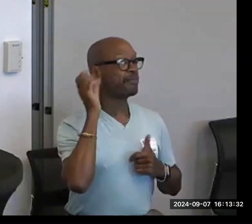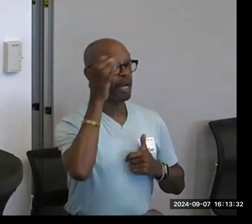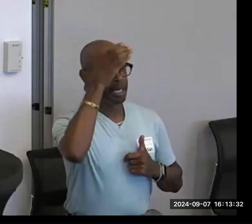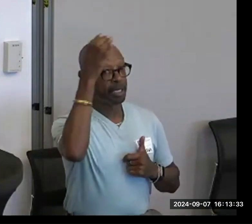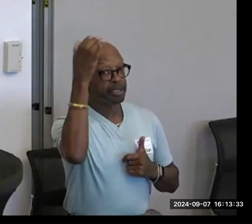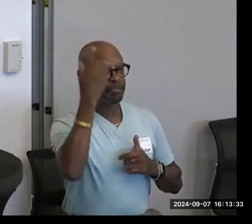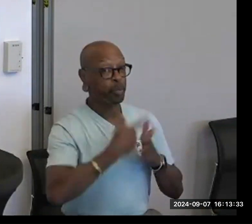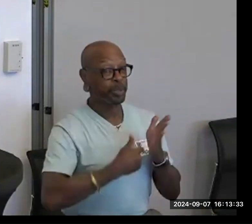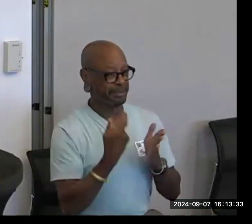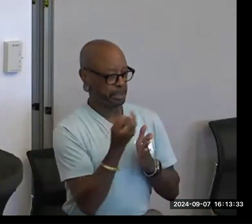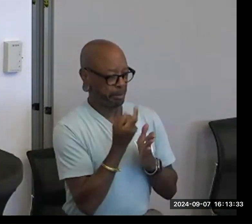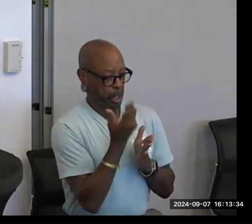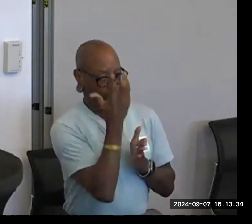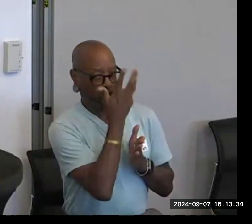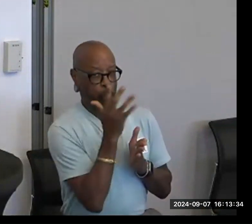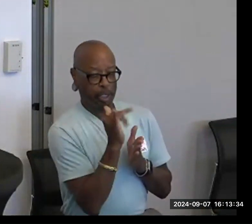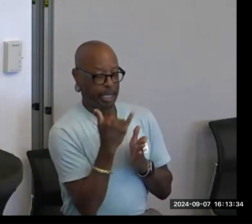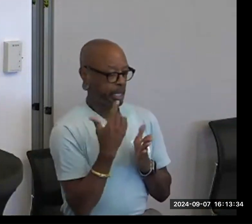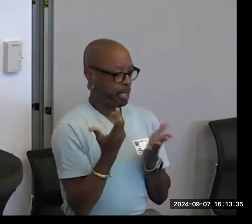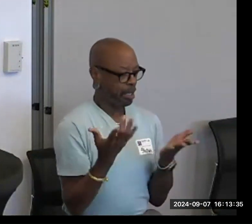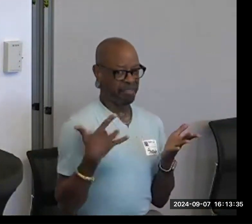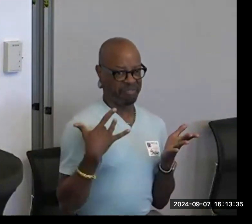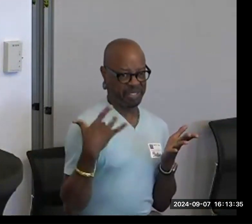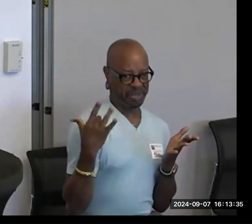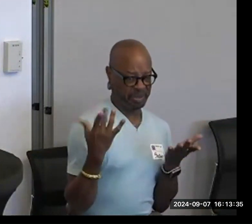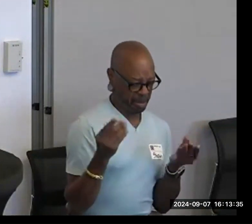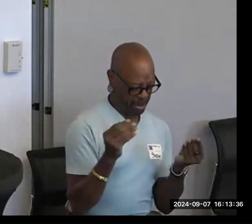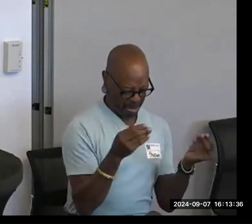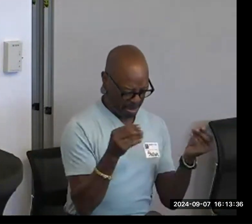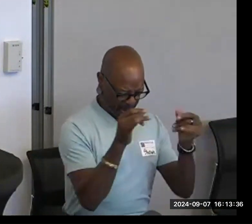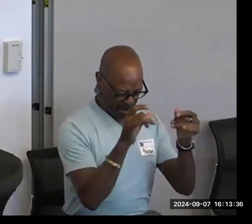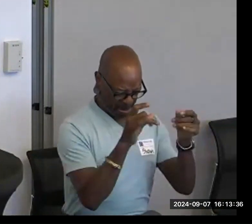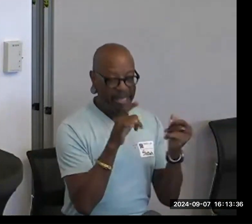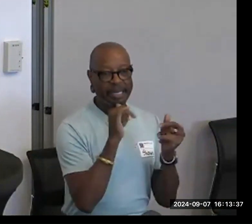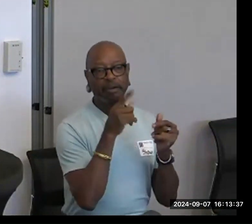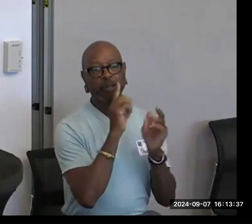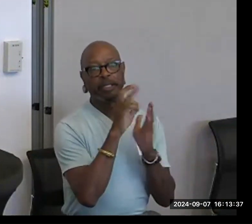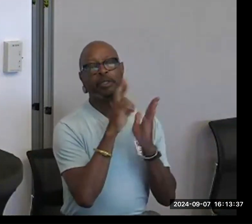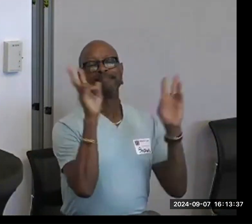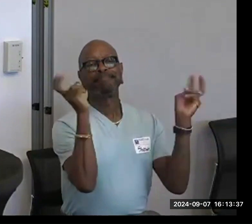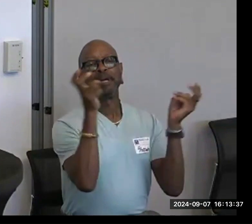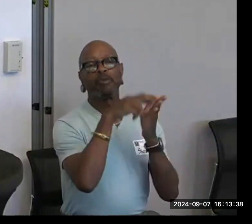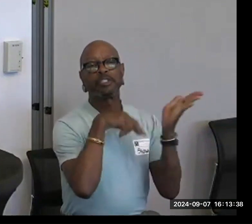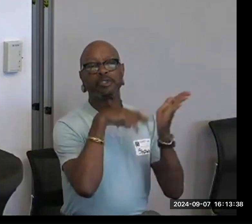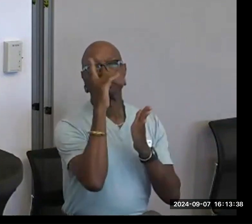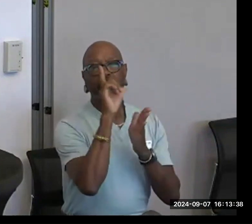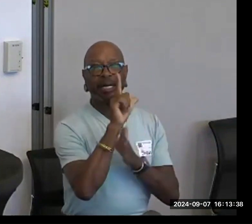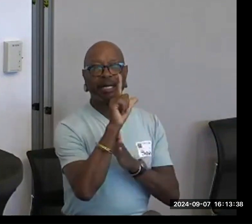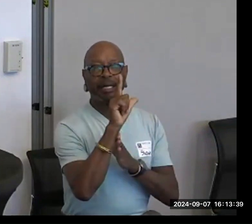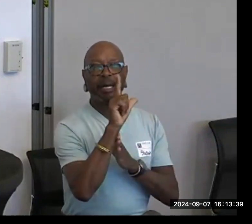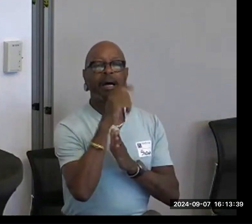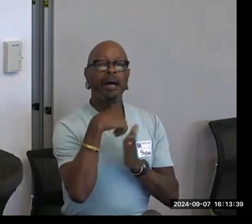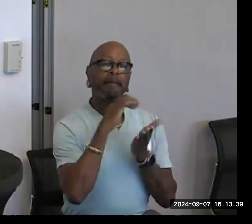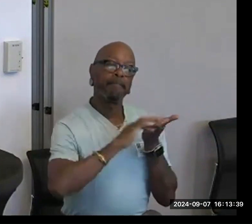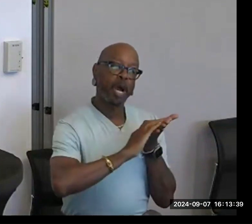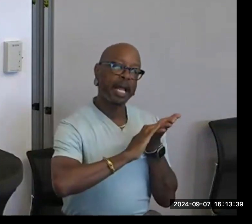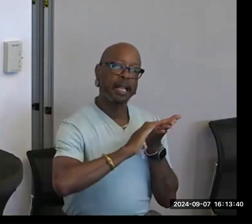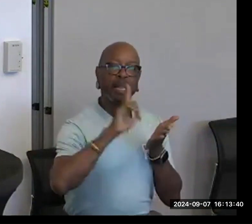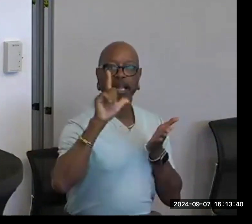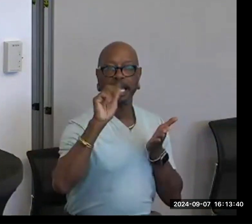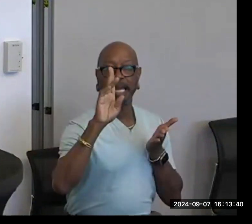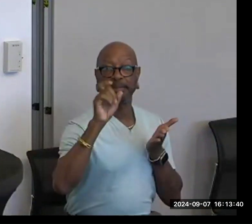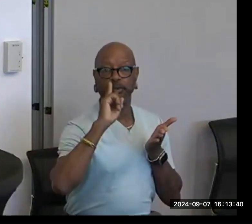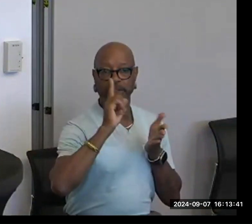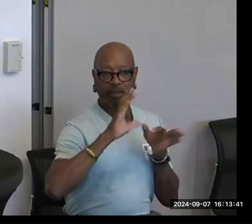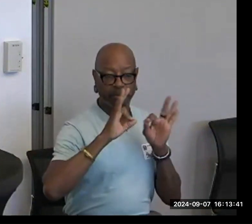of what something is, even if you feel it, it doesn't really register. I mean, that's why Braille labels are so important. If I looked at this map